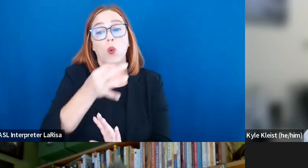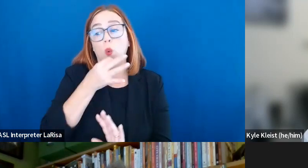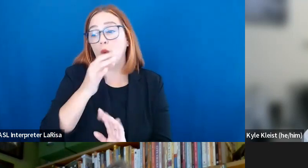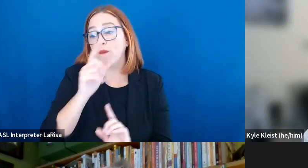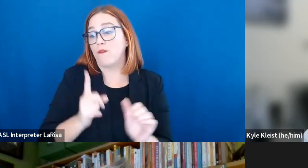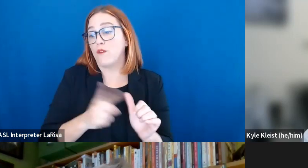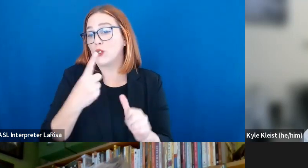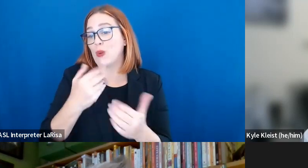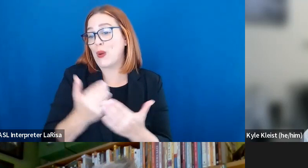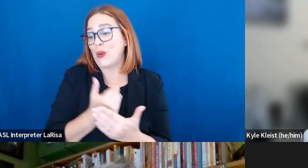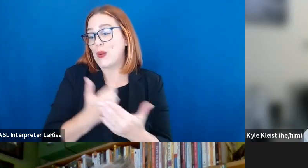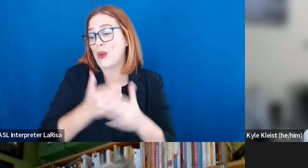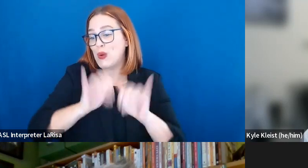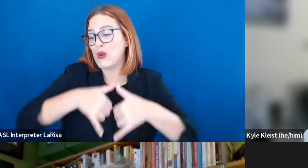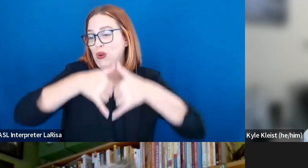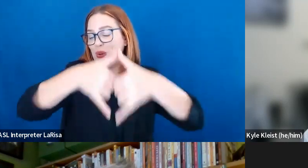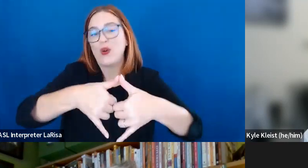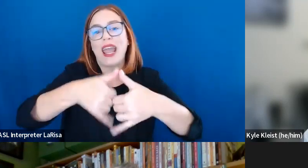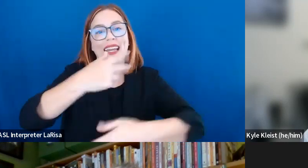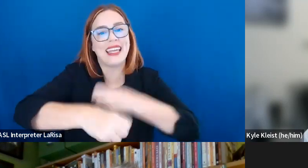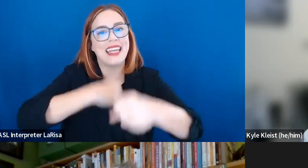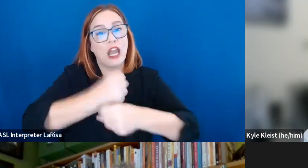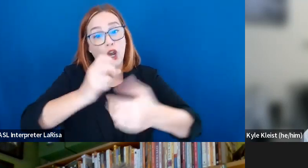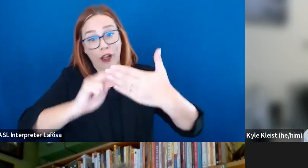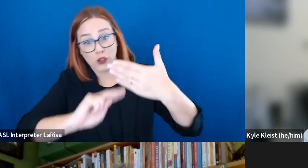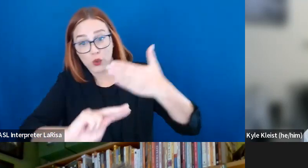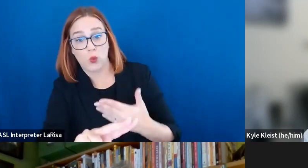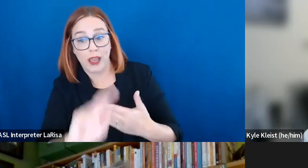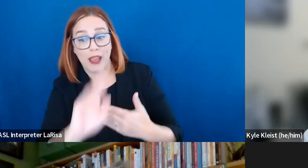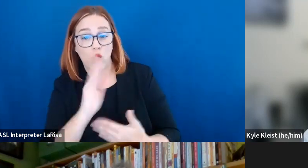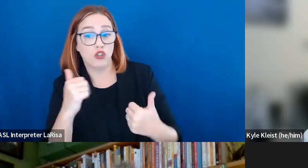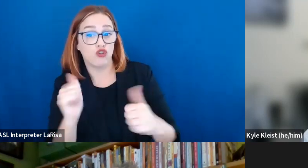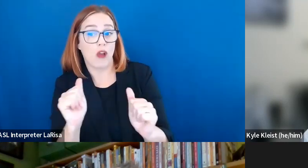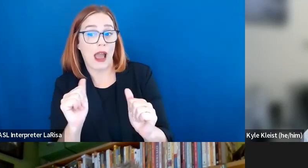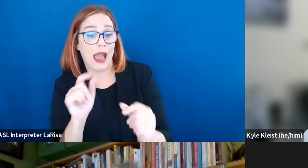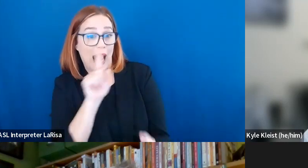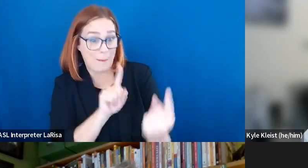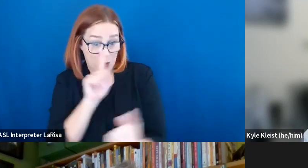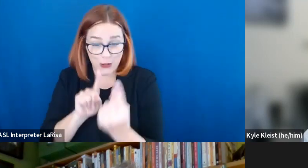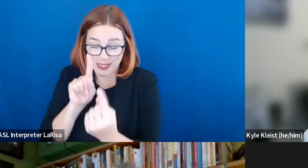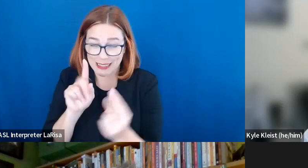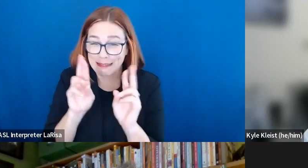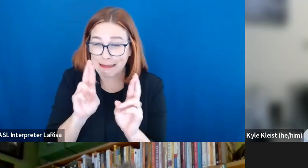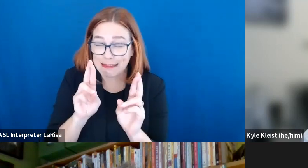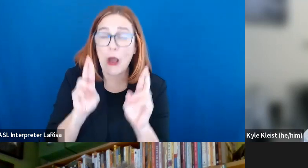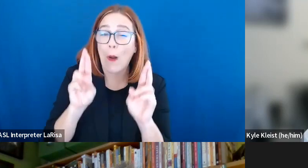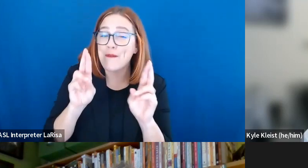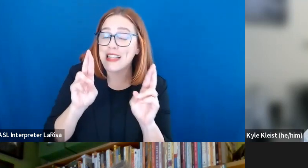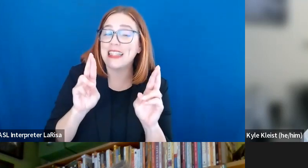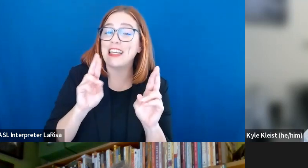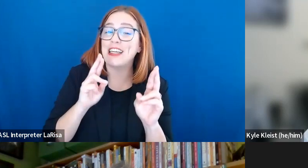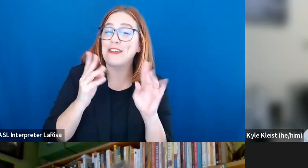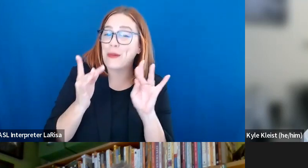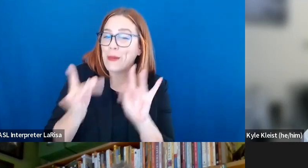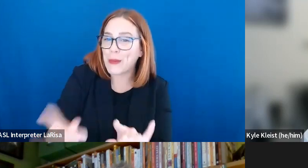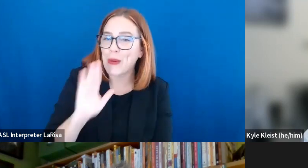grant year in the next 2 weeks. And we're gonna try to do it in person, and hopefully it will go well. This will be the first